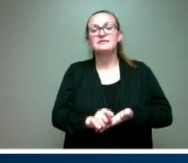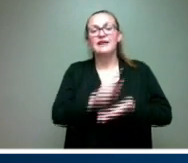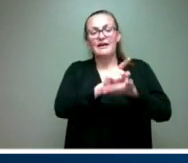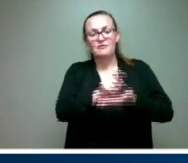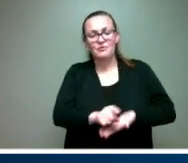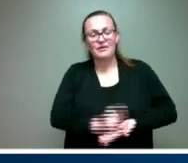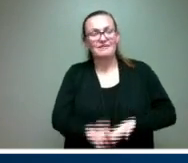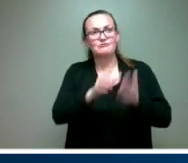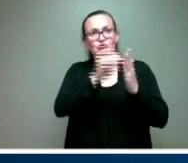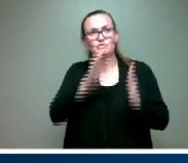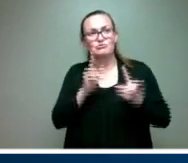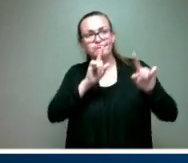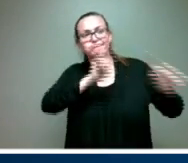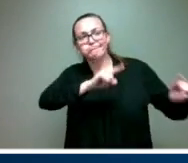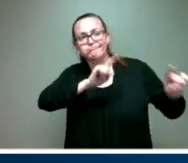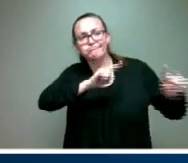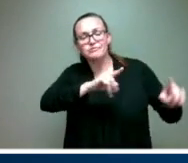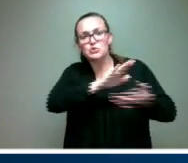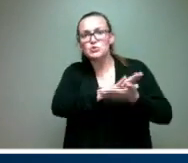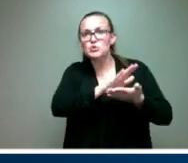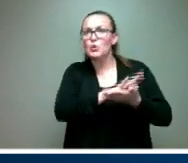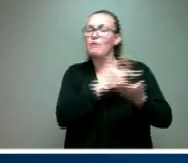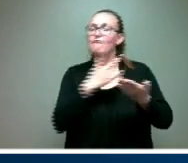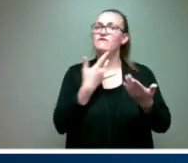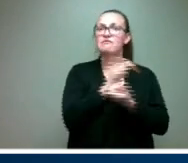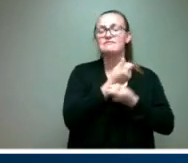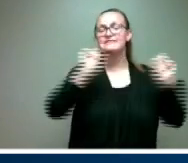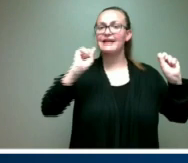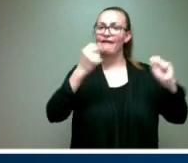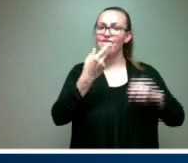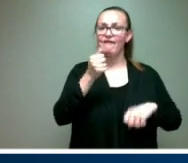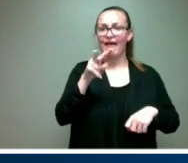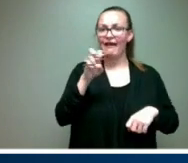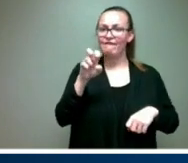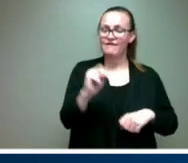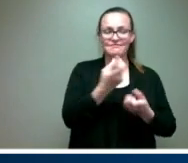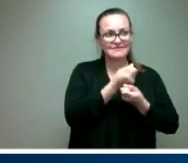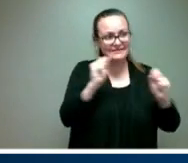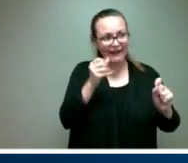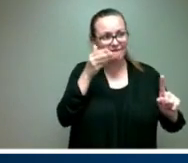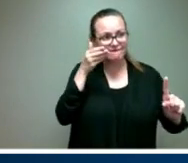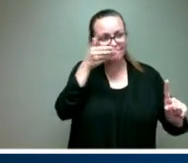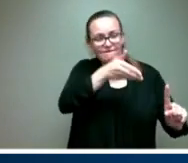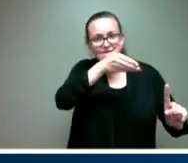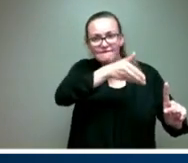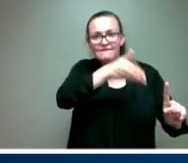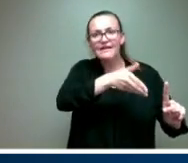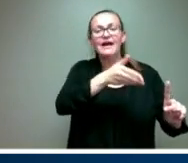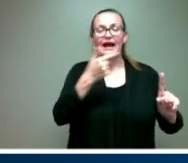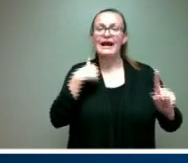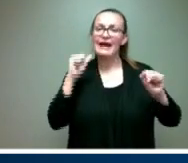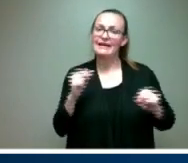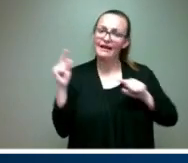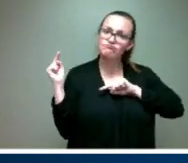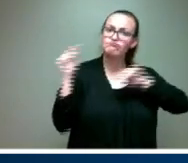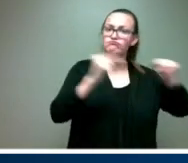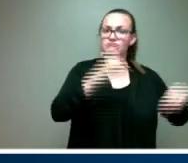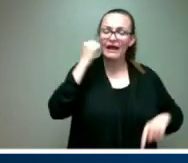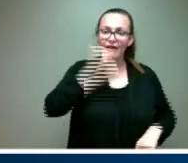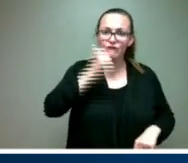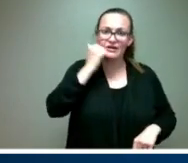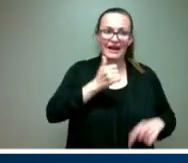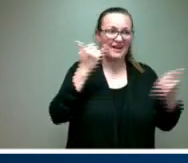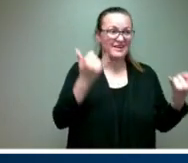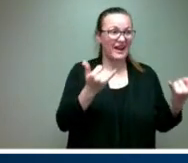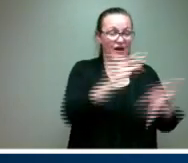ourselves that, wow, that safe haven, that place, that gathering spot for our students is gone, but how